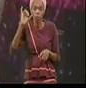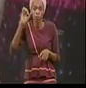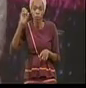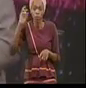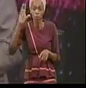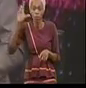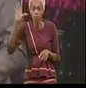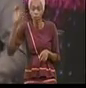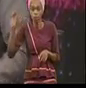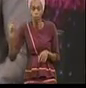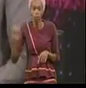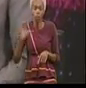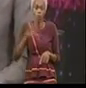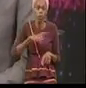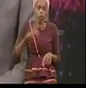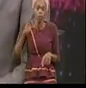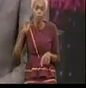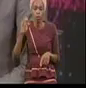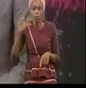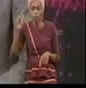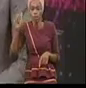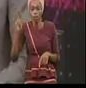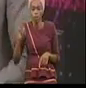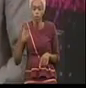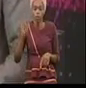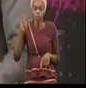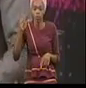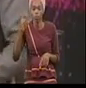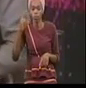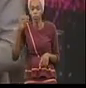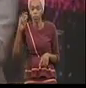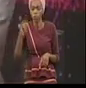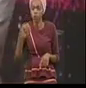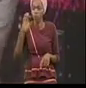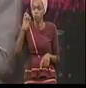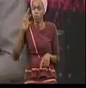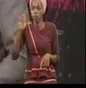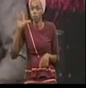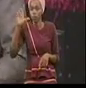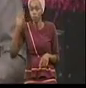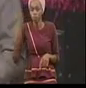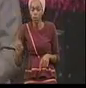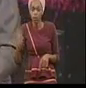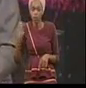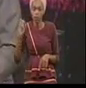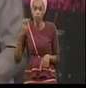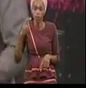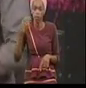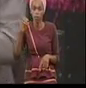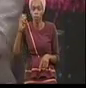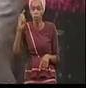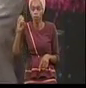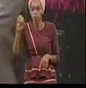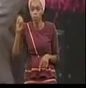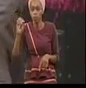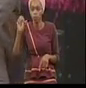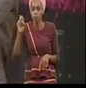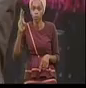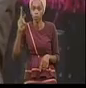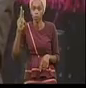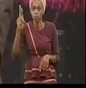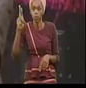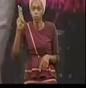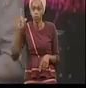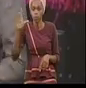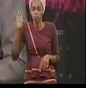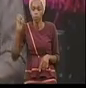Mushin, Orile, Oshodi, Surulere, and Yaba, Old District, in Jesus' name. We want